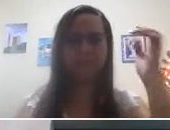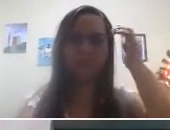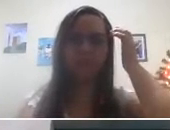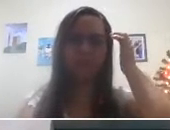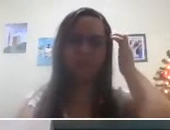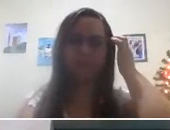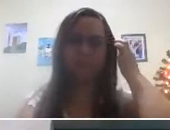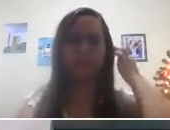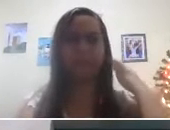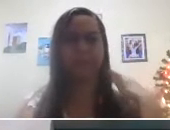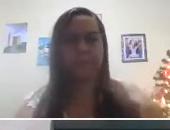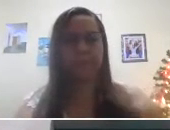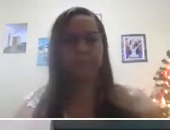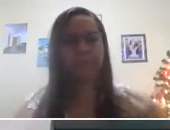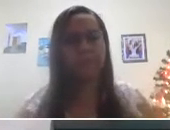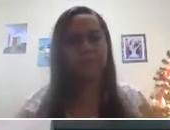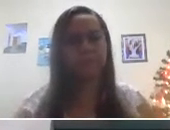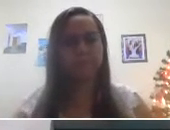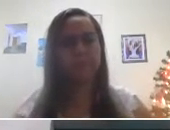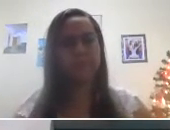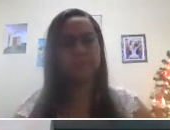and very good looking.